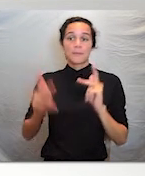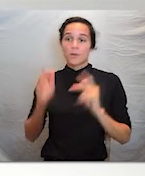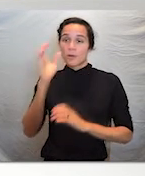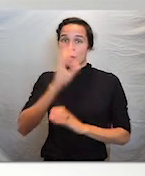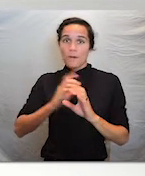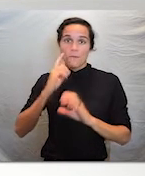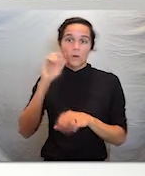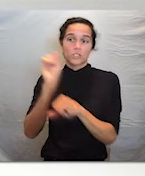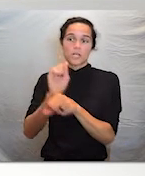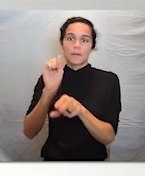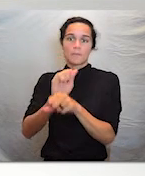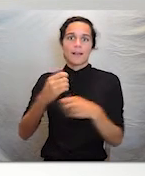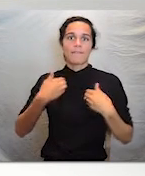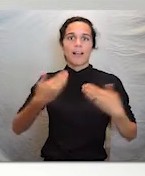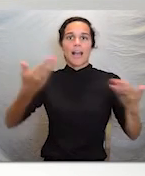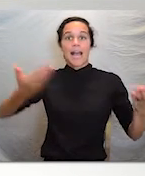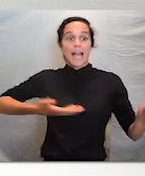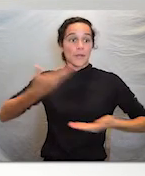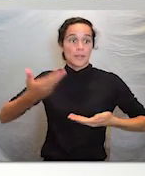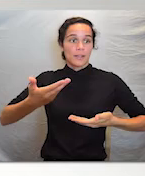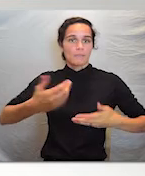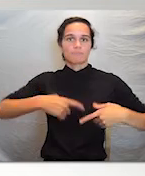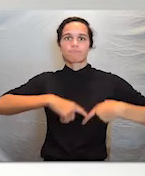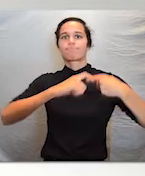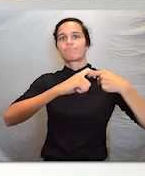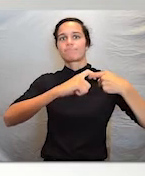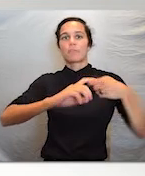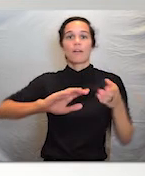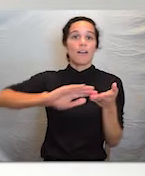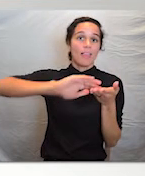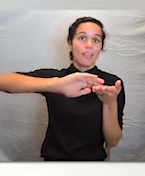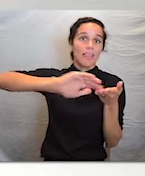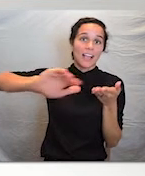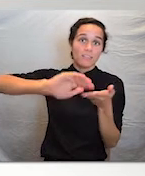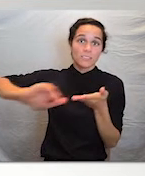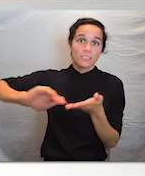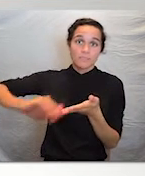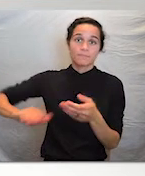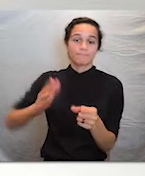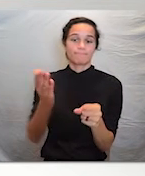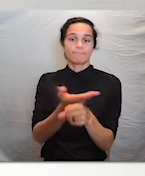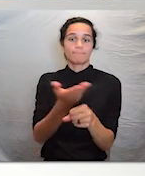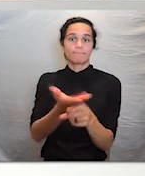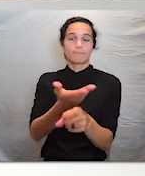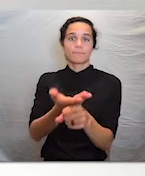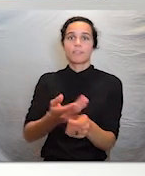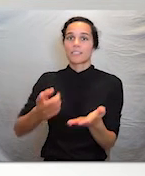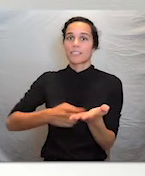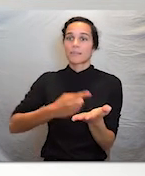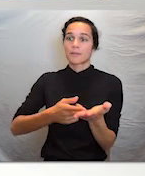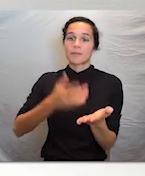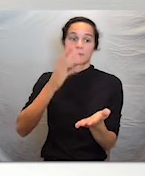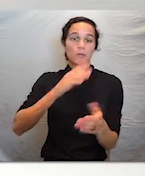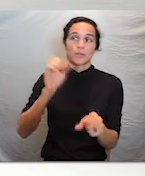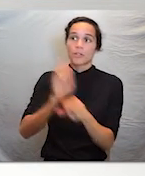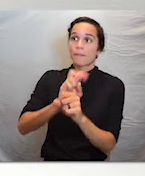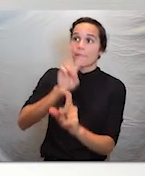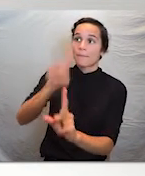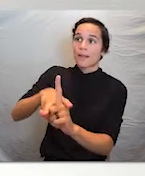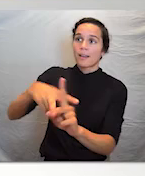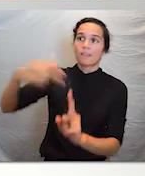hiring freezes, layoffs. They also had to decline jobs due to health and